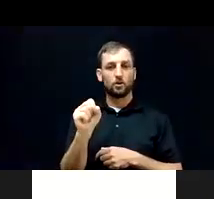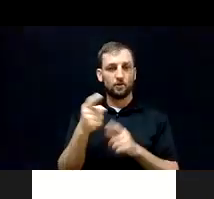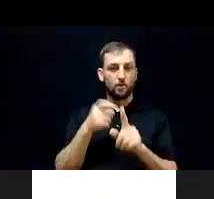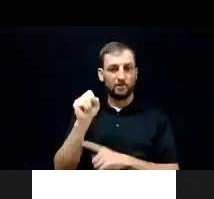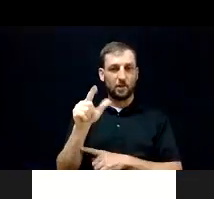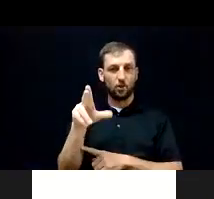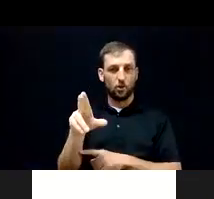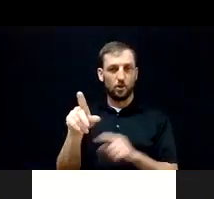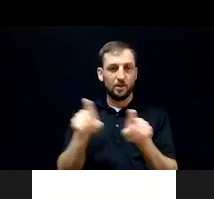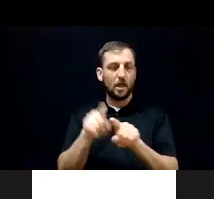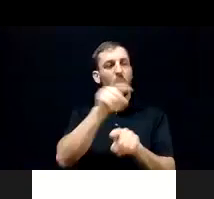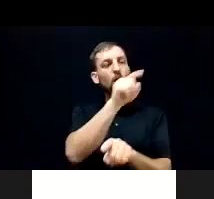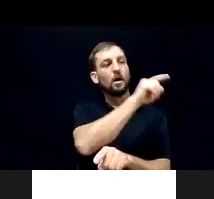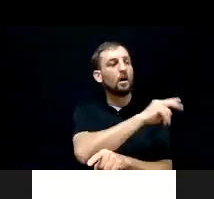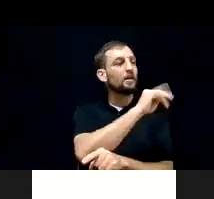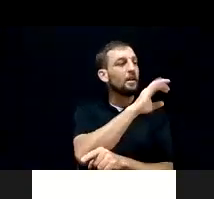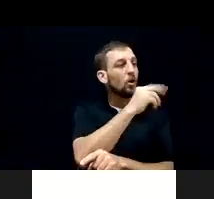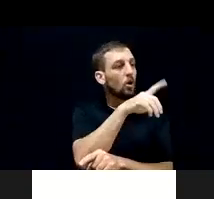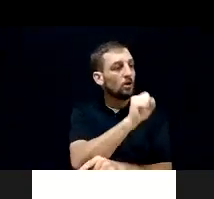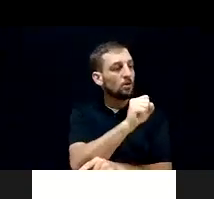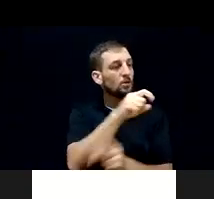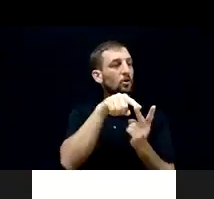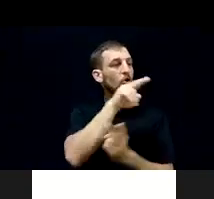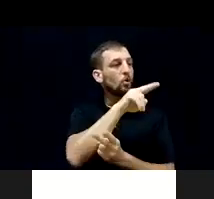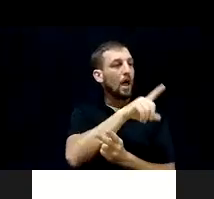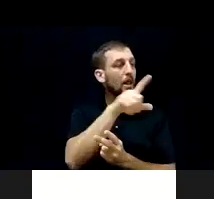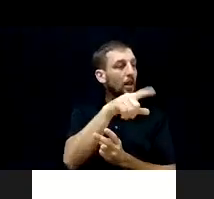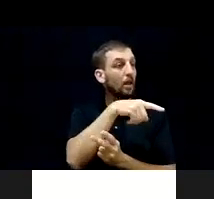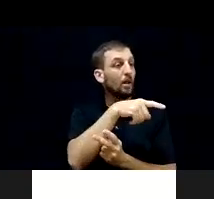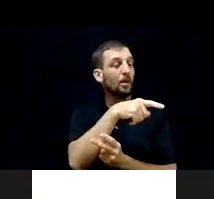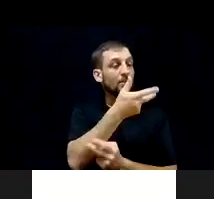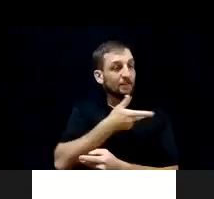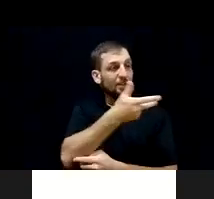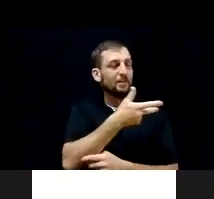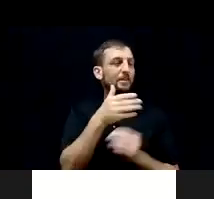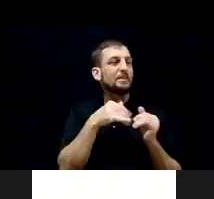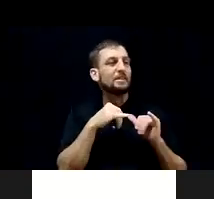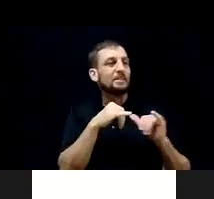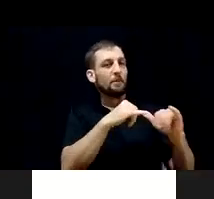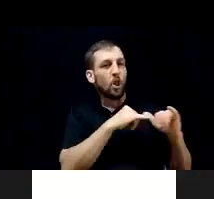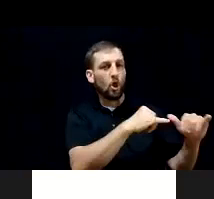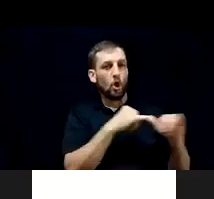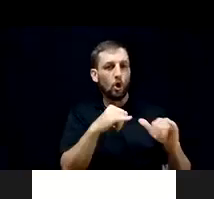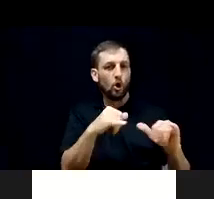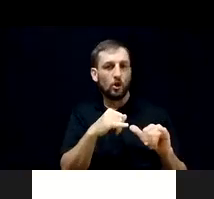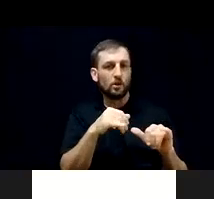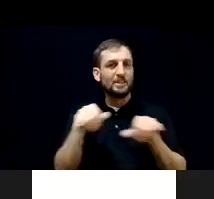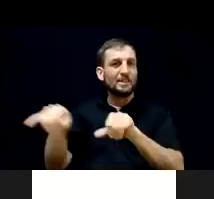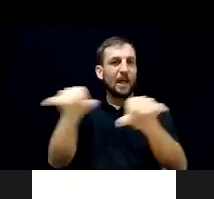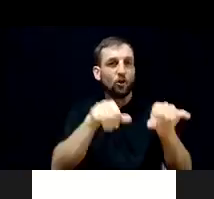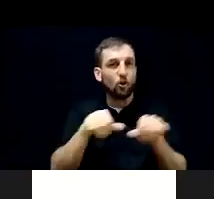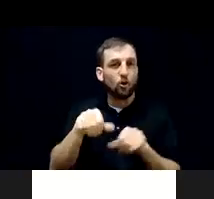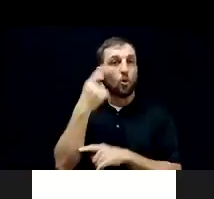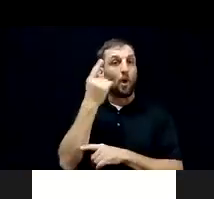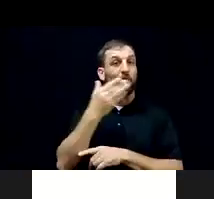sister universities at Nicholls and UL Lafayette. We have very similar standards. One thing I think that's unique to our program